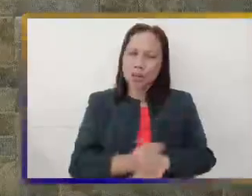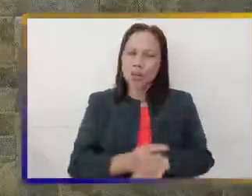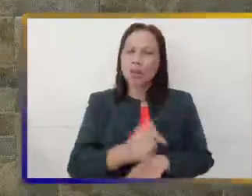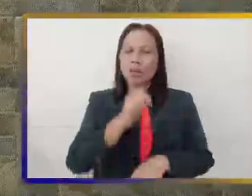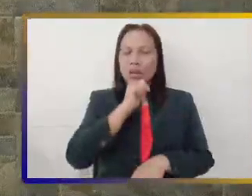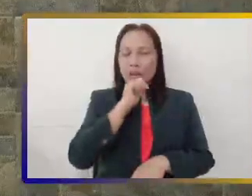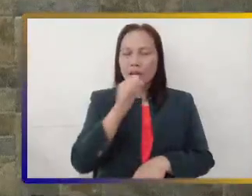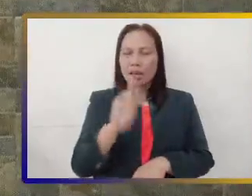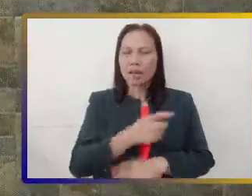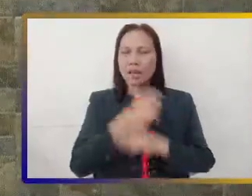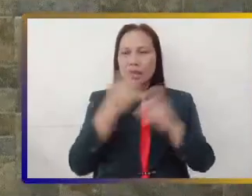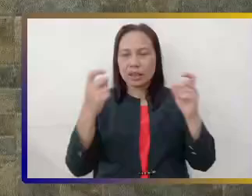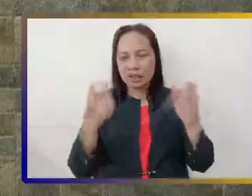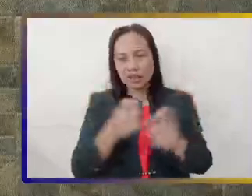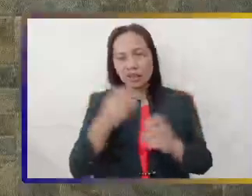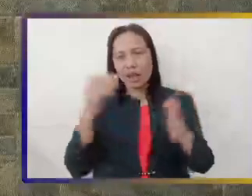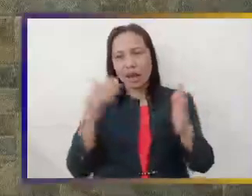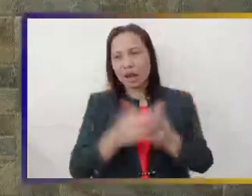and